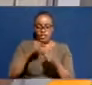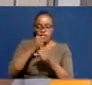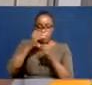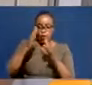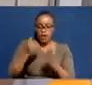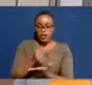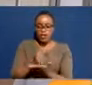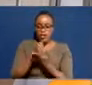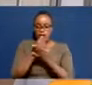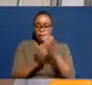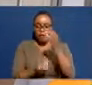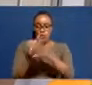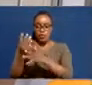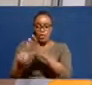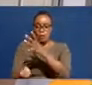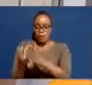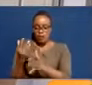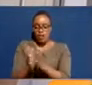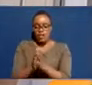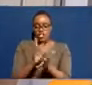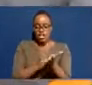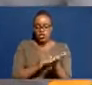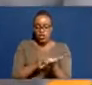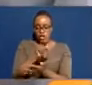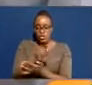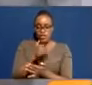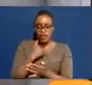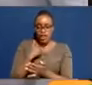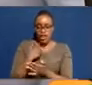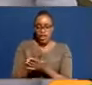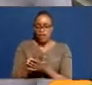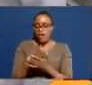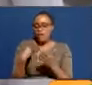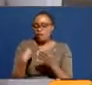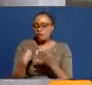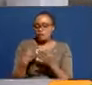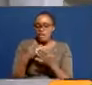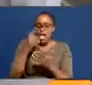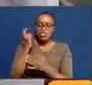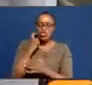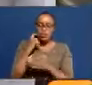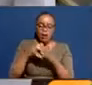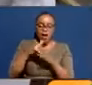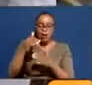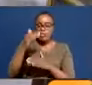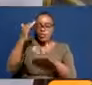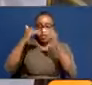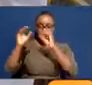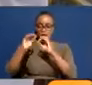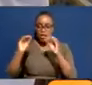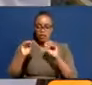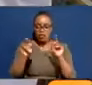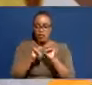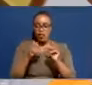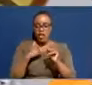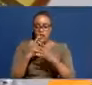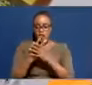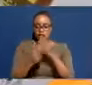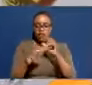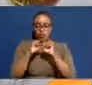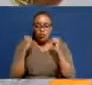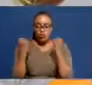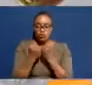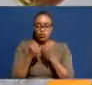helping with the production, Dr. Kekonge, who doesn't have a physical shop outside the university, has seen his sales double through social